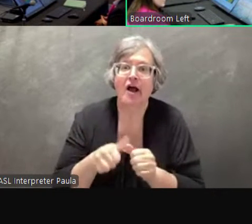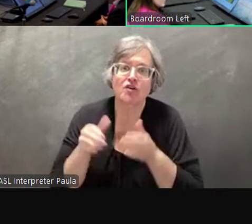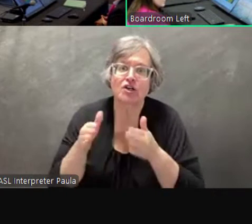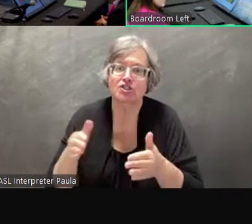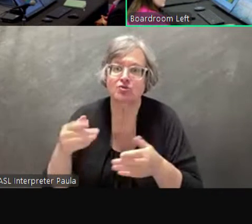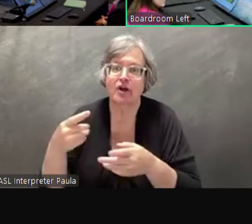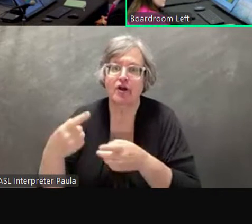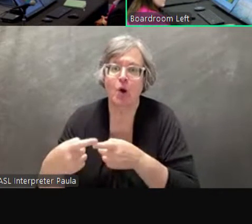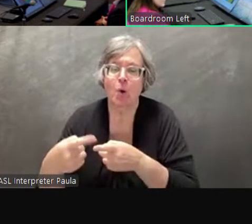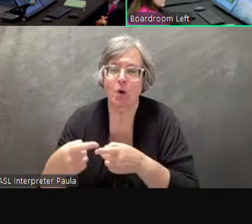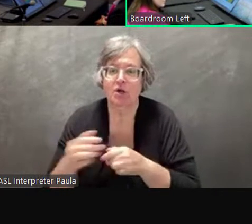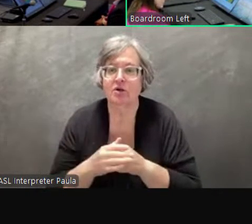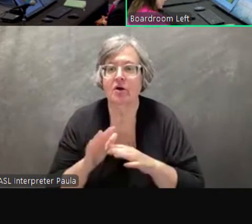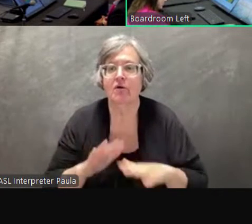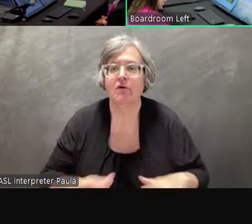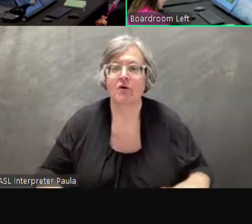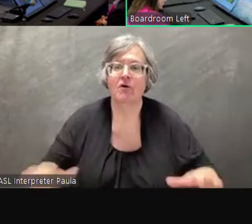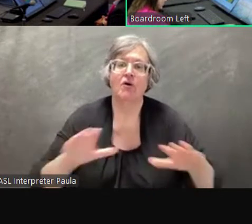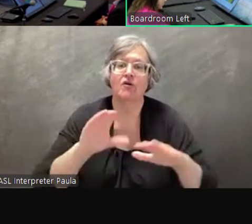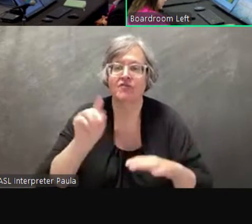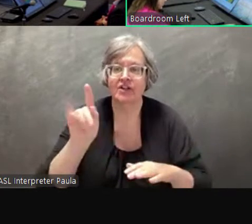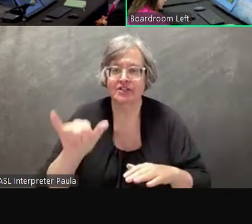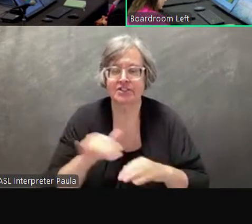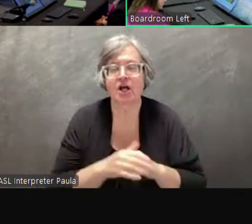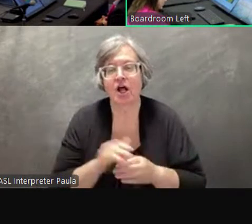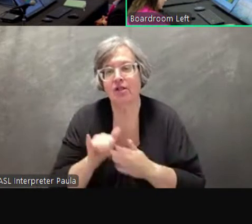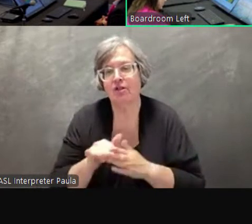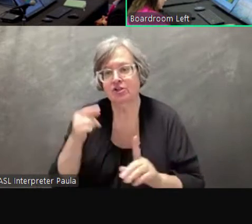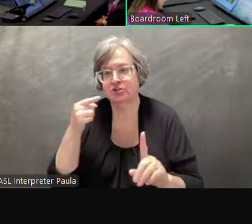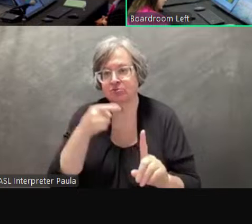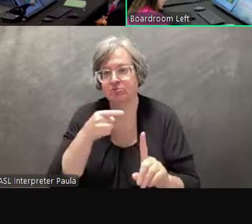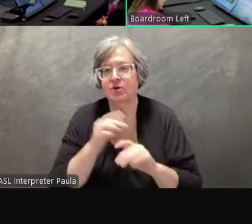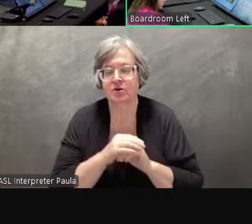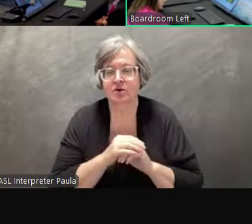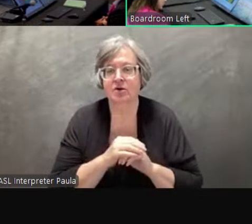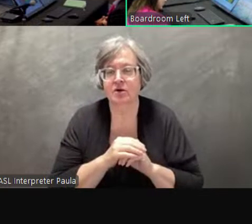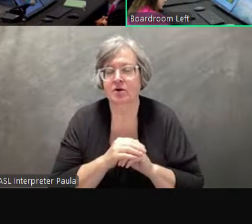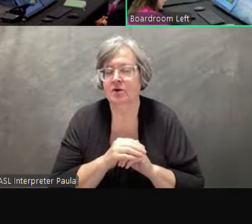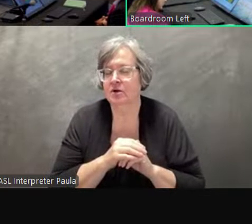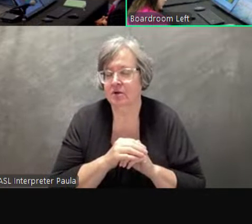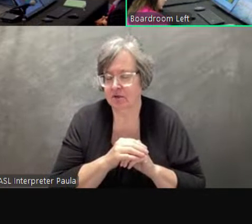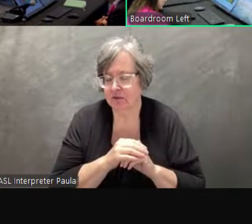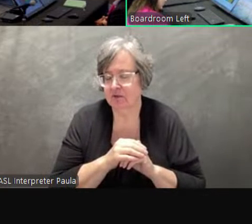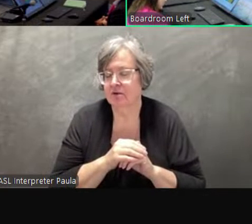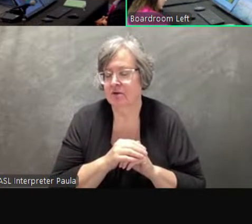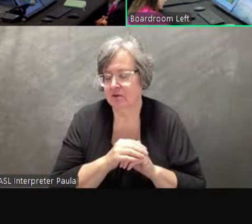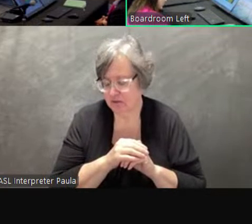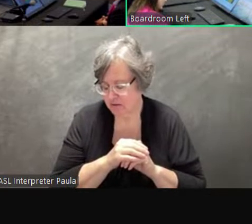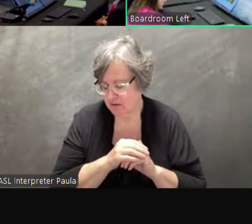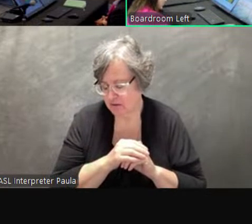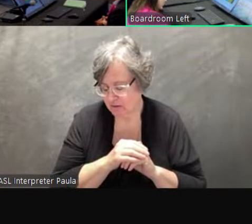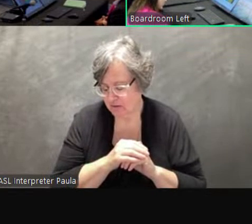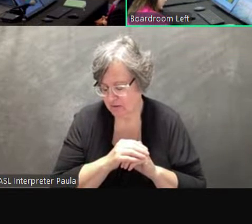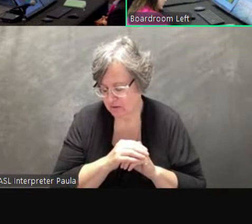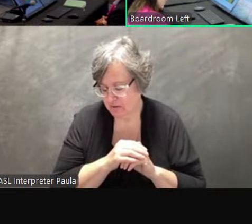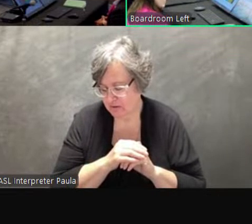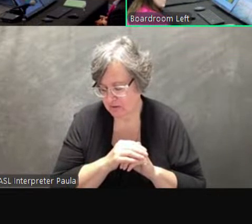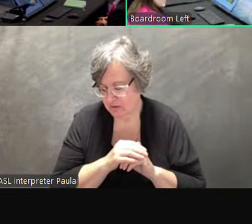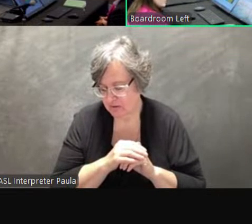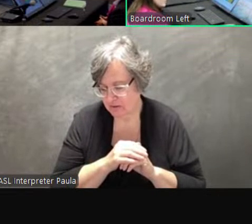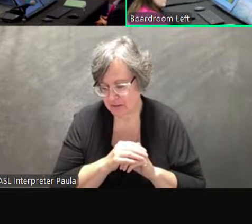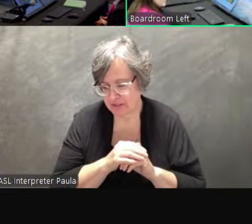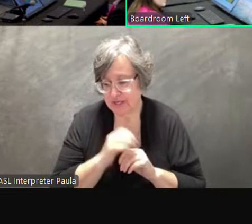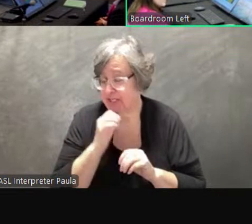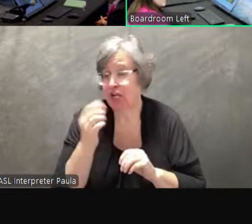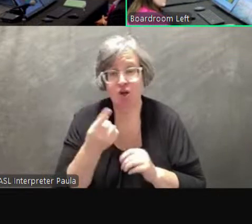many parts of our cities as well. So I think that's the point that I think we're making here, is that this isn't just